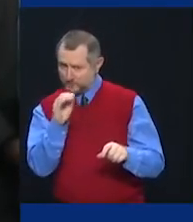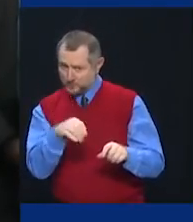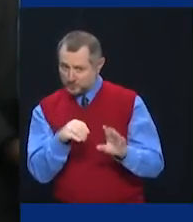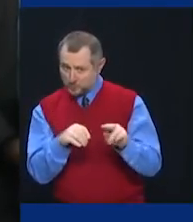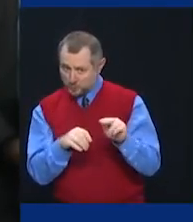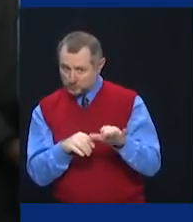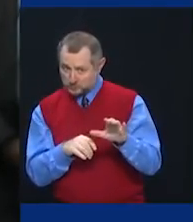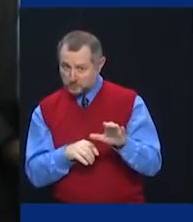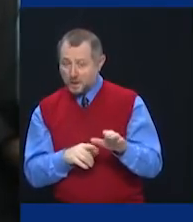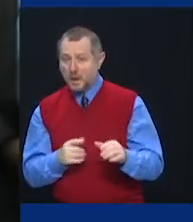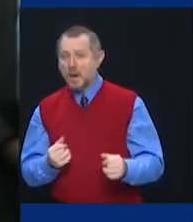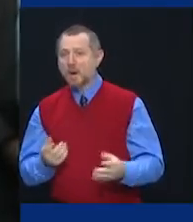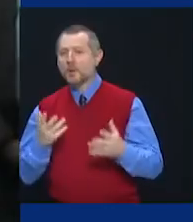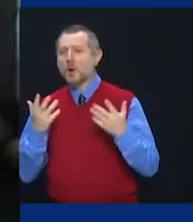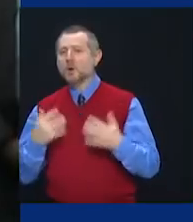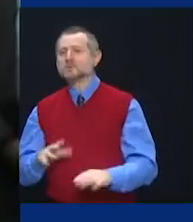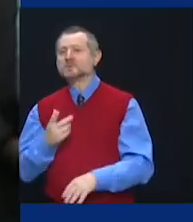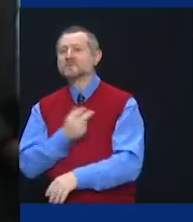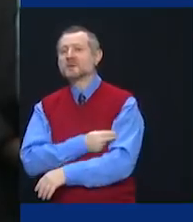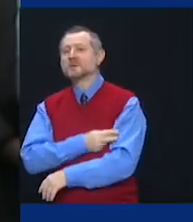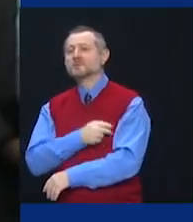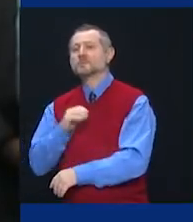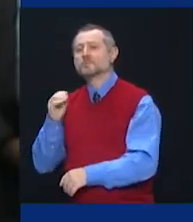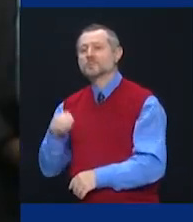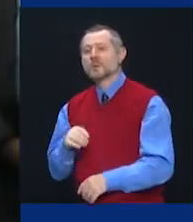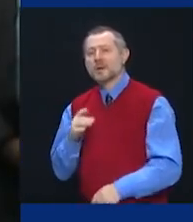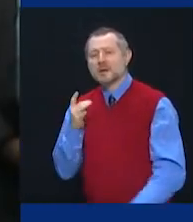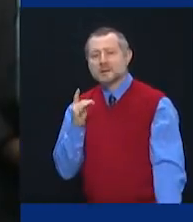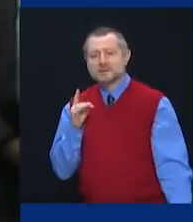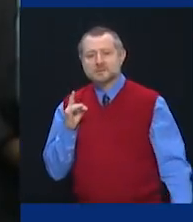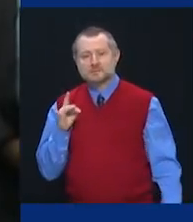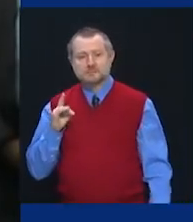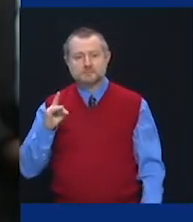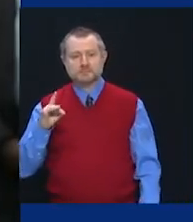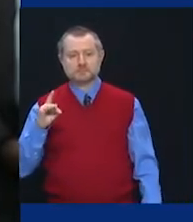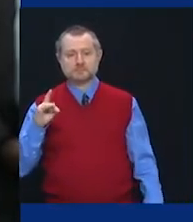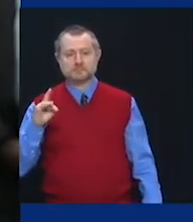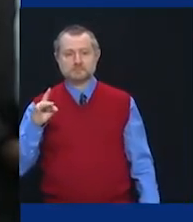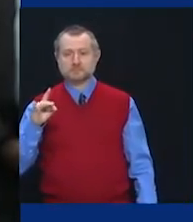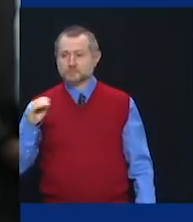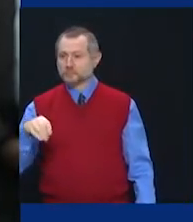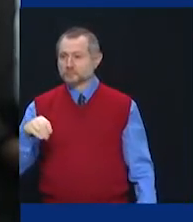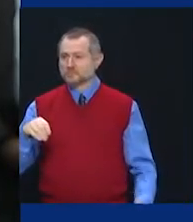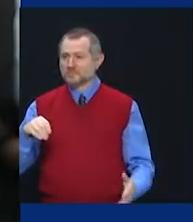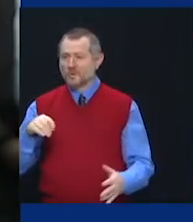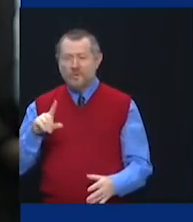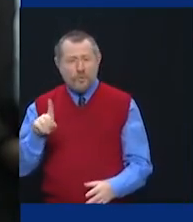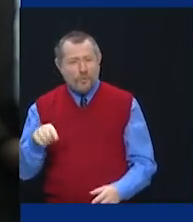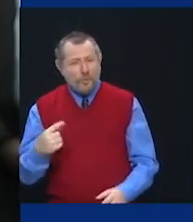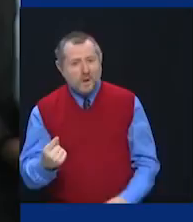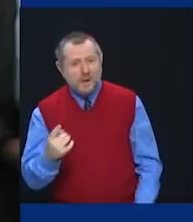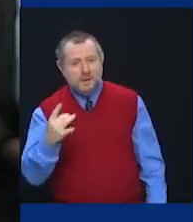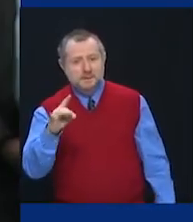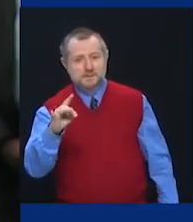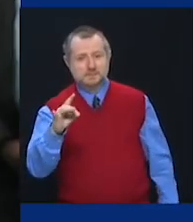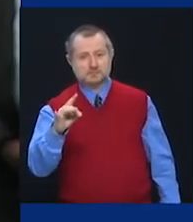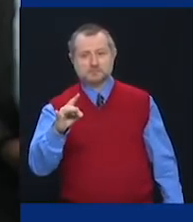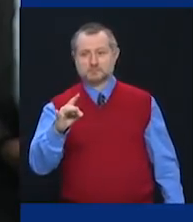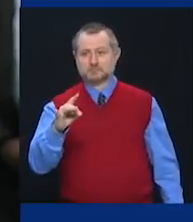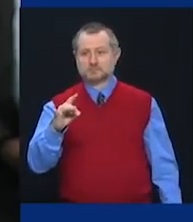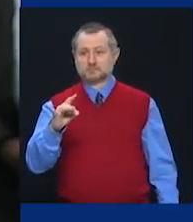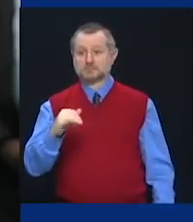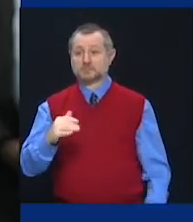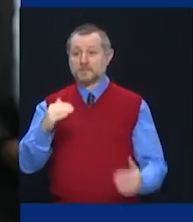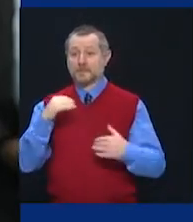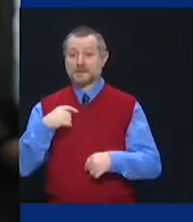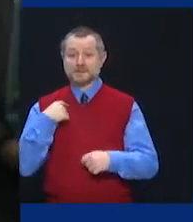Only 18% of the people vaccinated. Only 18% of the people vaccinated. Hispanic,